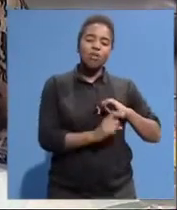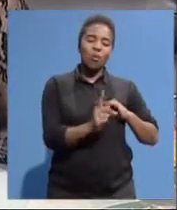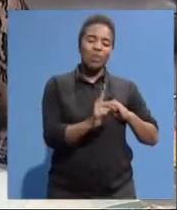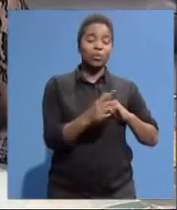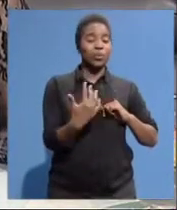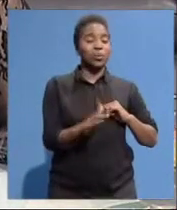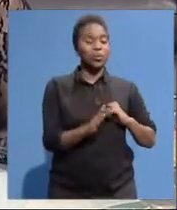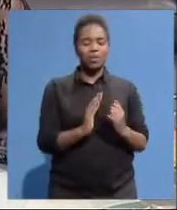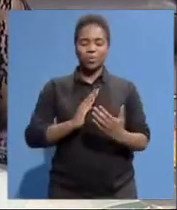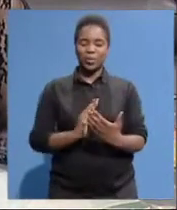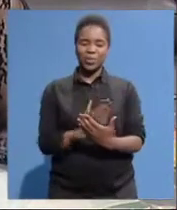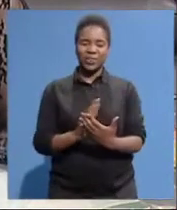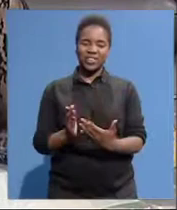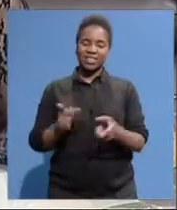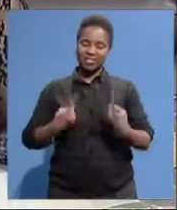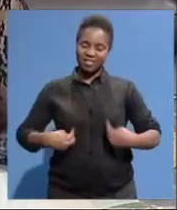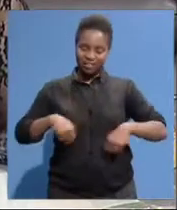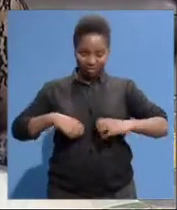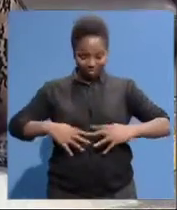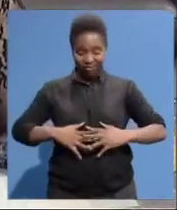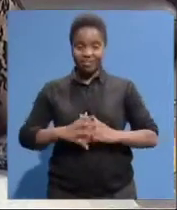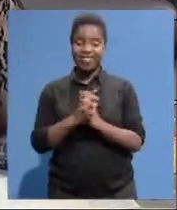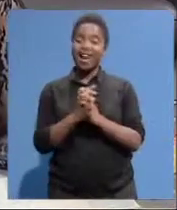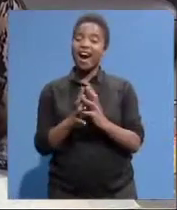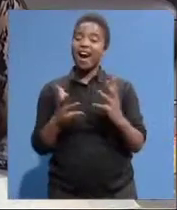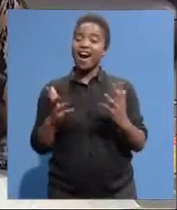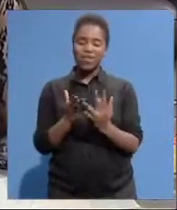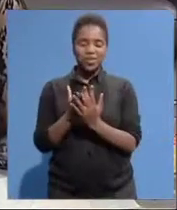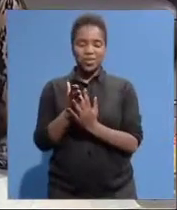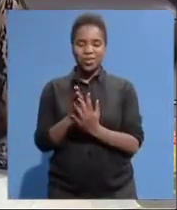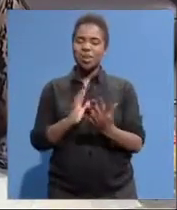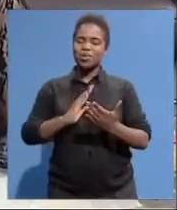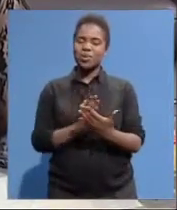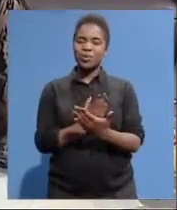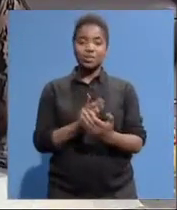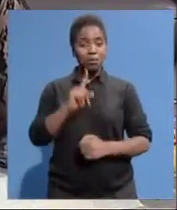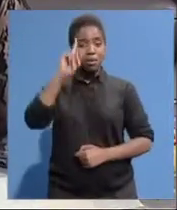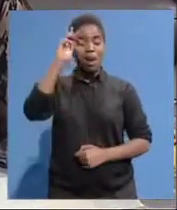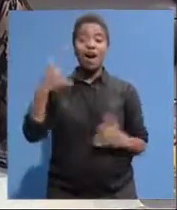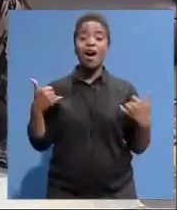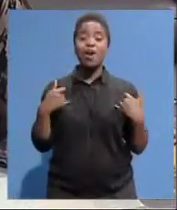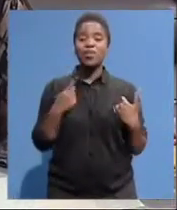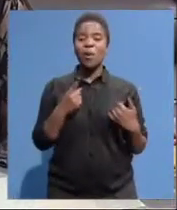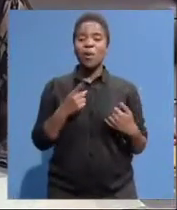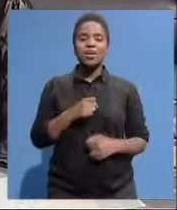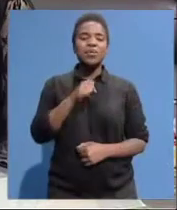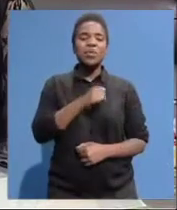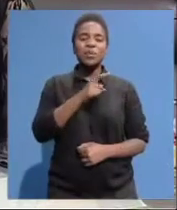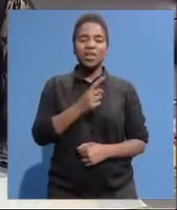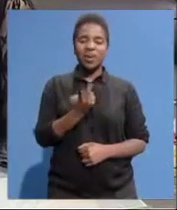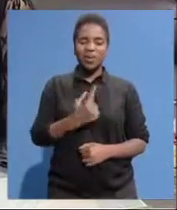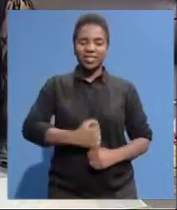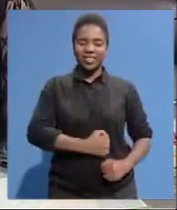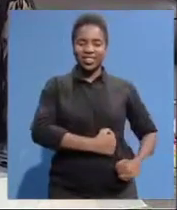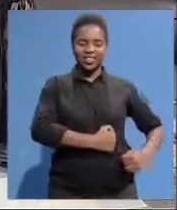alive. And all of us united in the struggle. Tata Madiba enjoyed dance and music, as we saw in that insert,